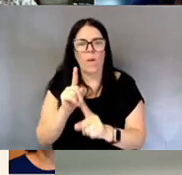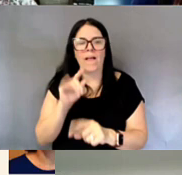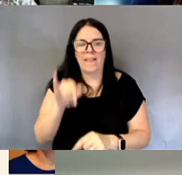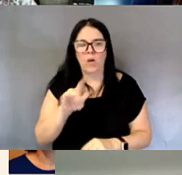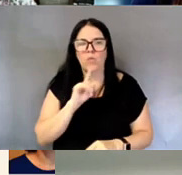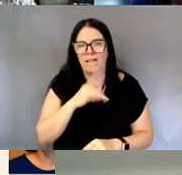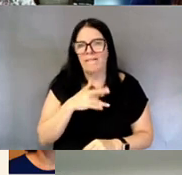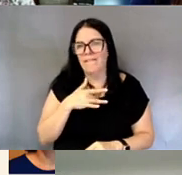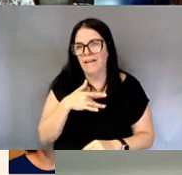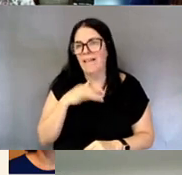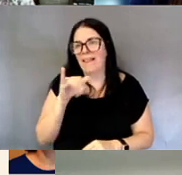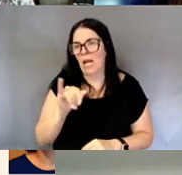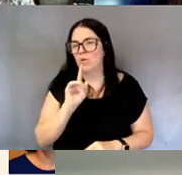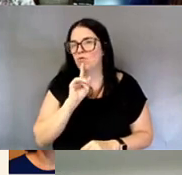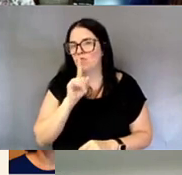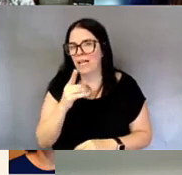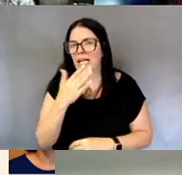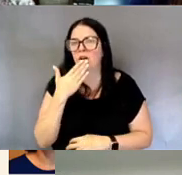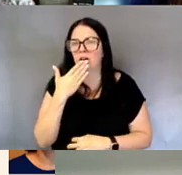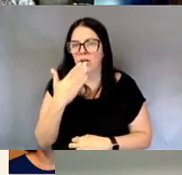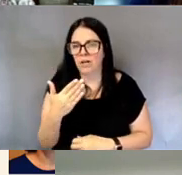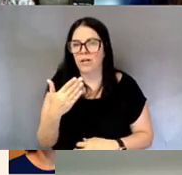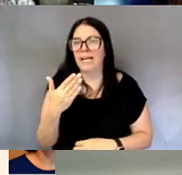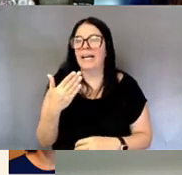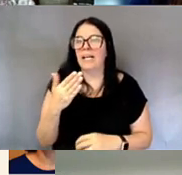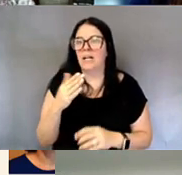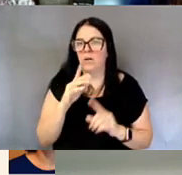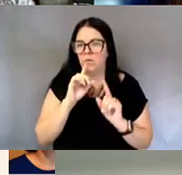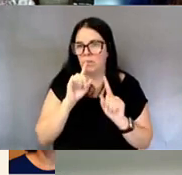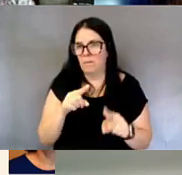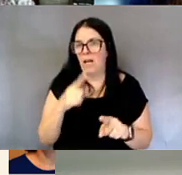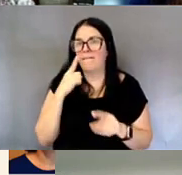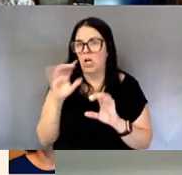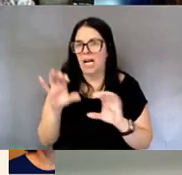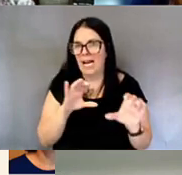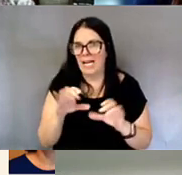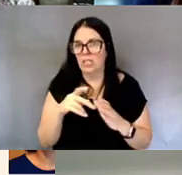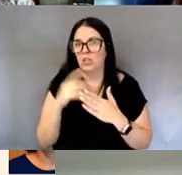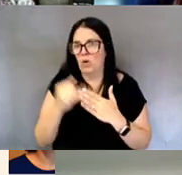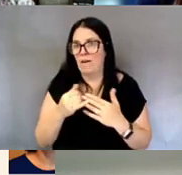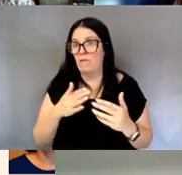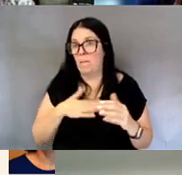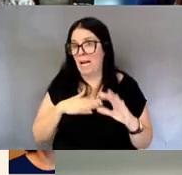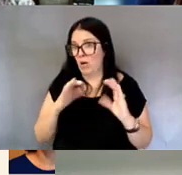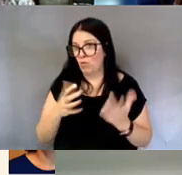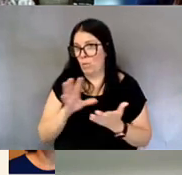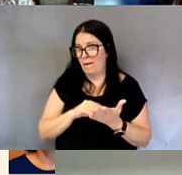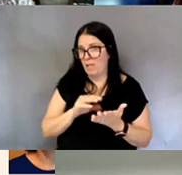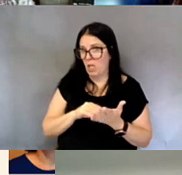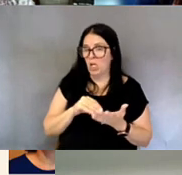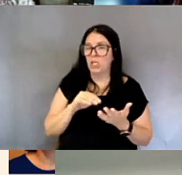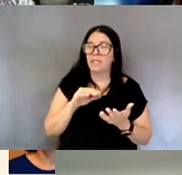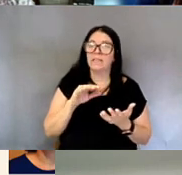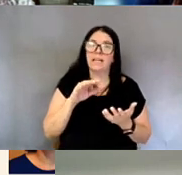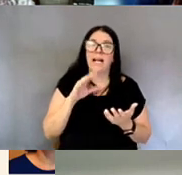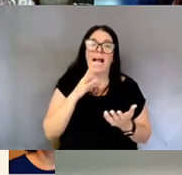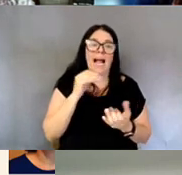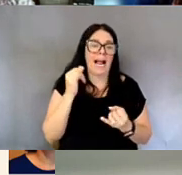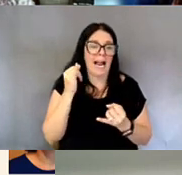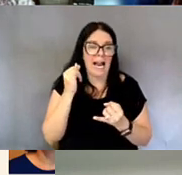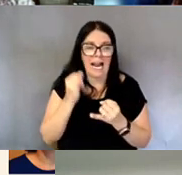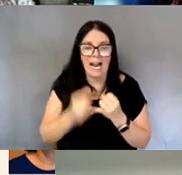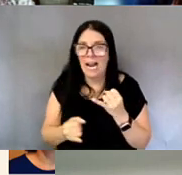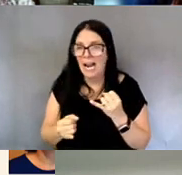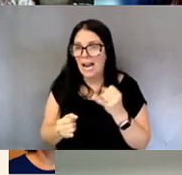a very good, what you call, response for the action list project from my group of learners. And the last thing part, I